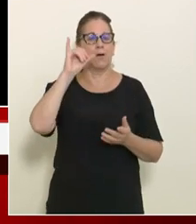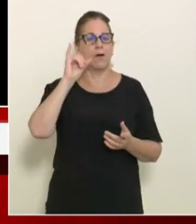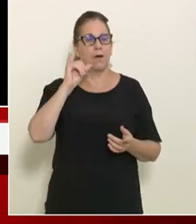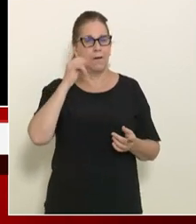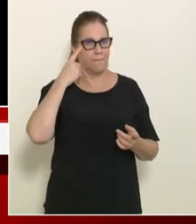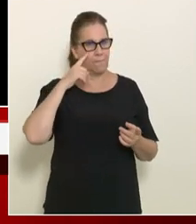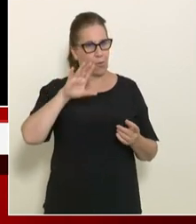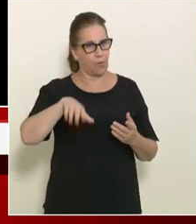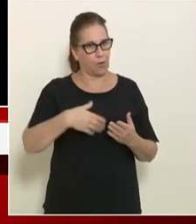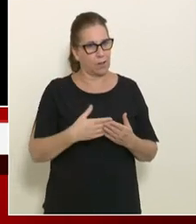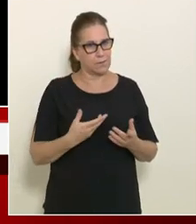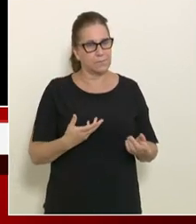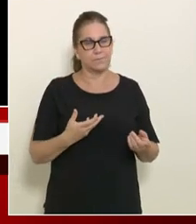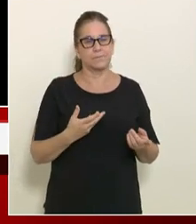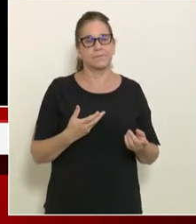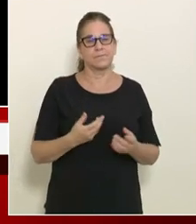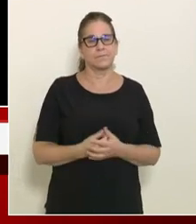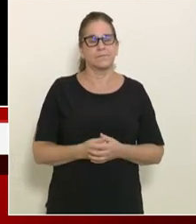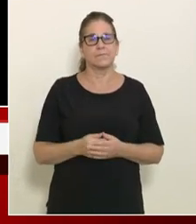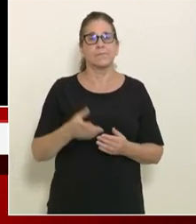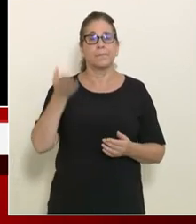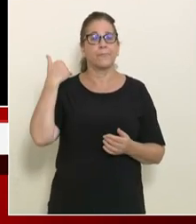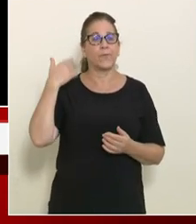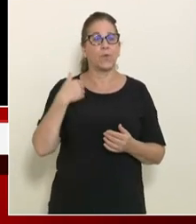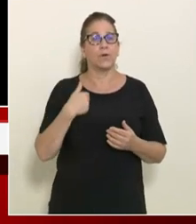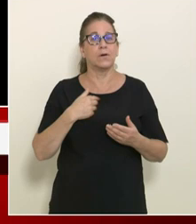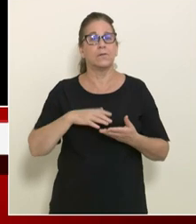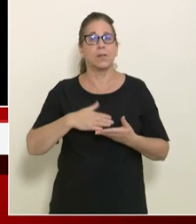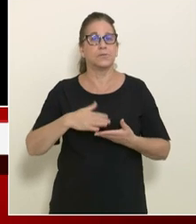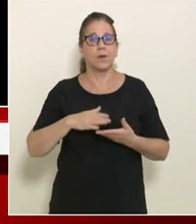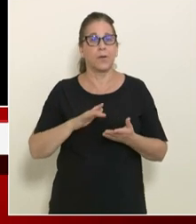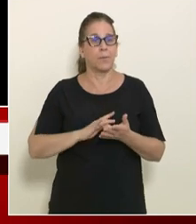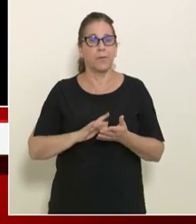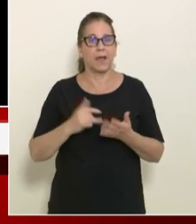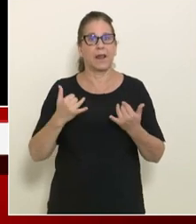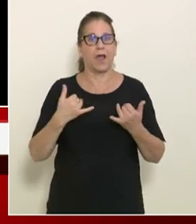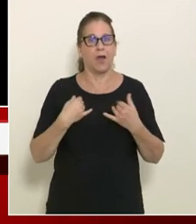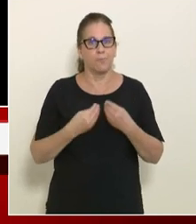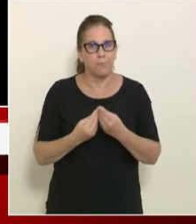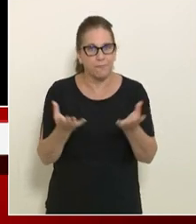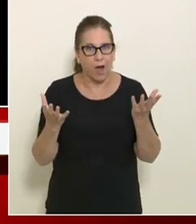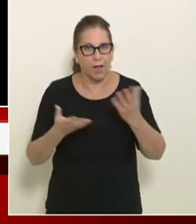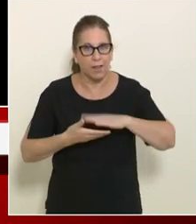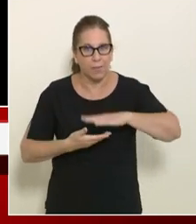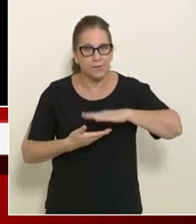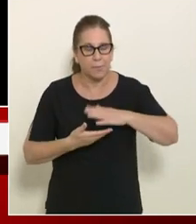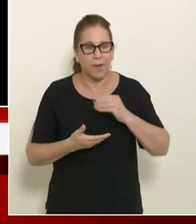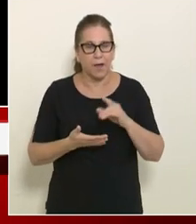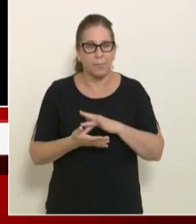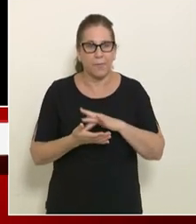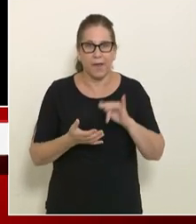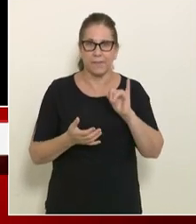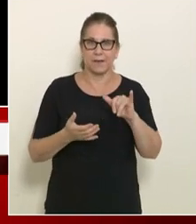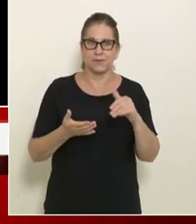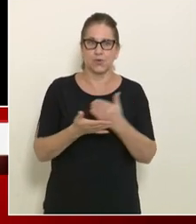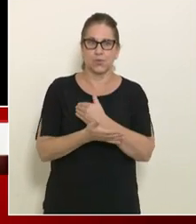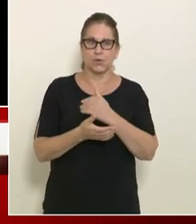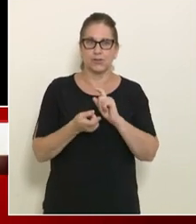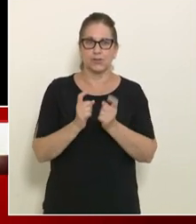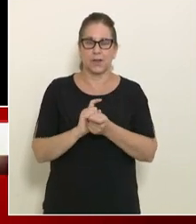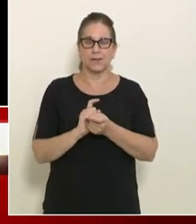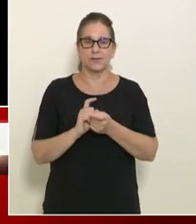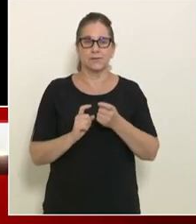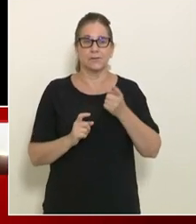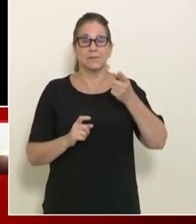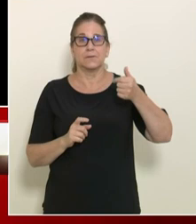you. And that's because of a change in the U.S. Department of Agriculture's approach to the provision of these meals and the way in which